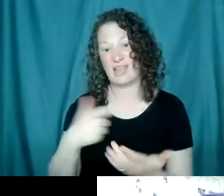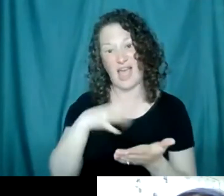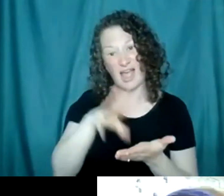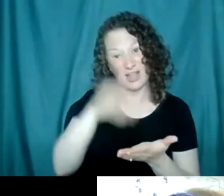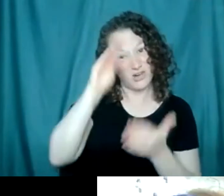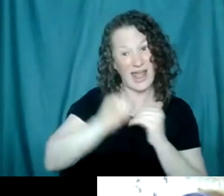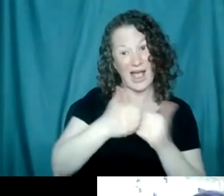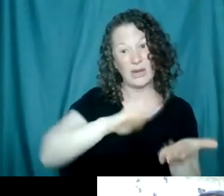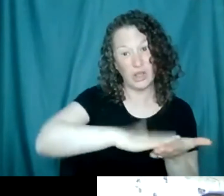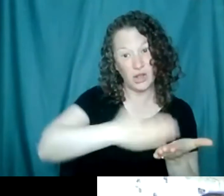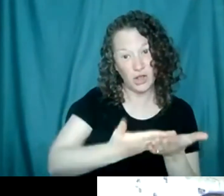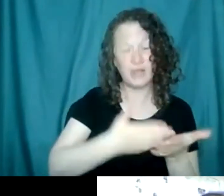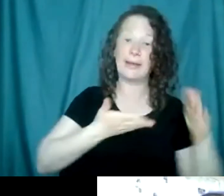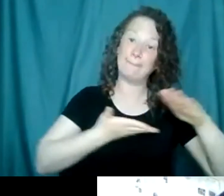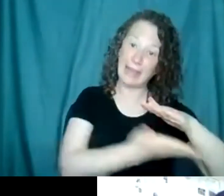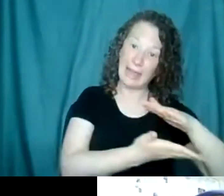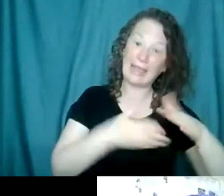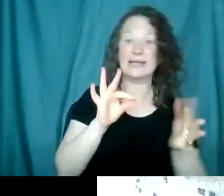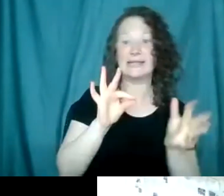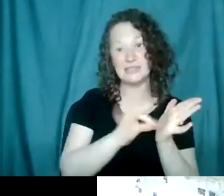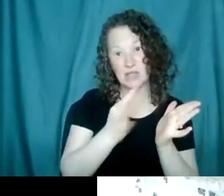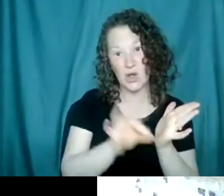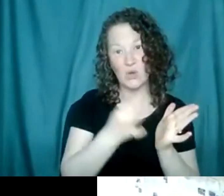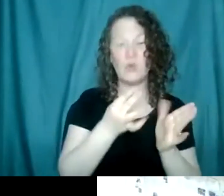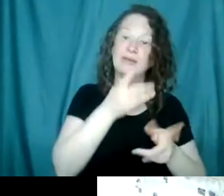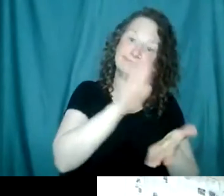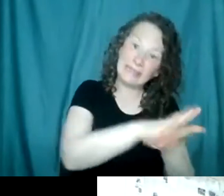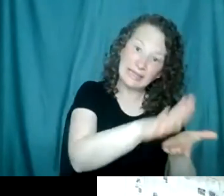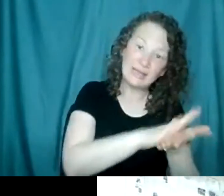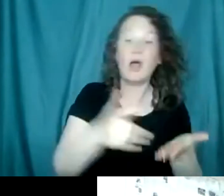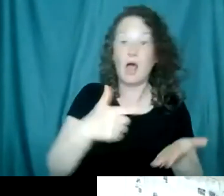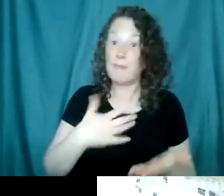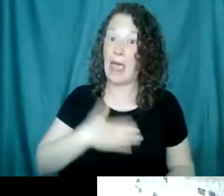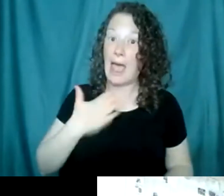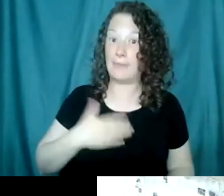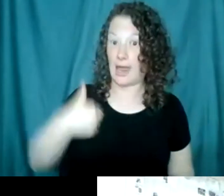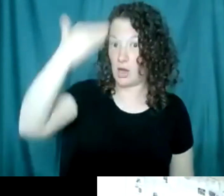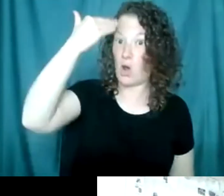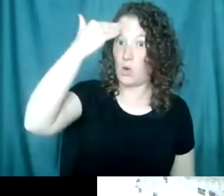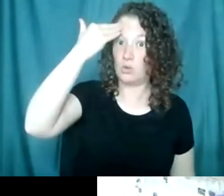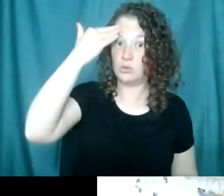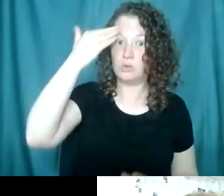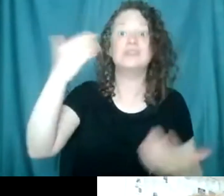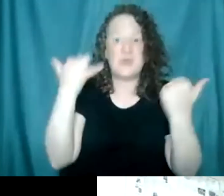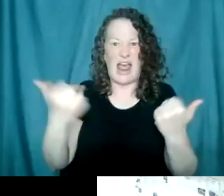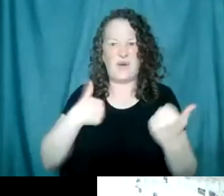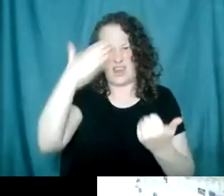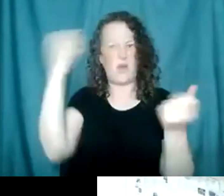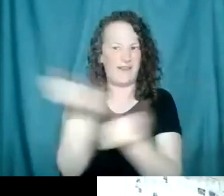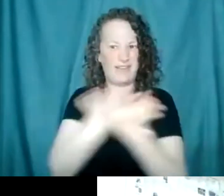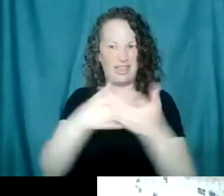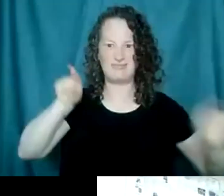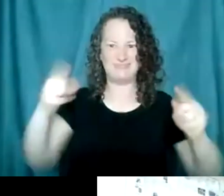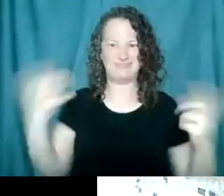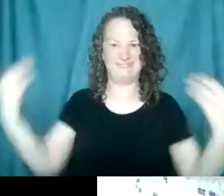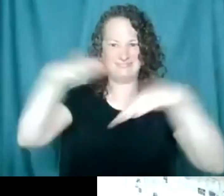and bake and sew and keep house and all of that, which I'm glad I know how to do, because now I know how to do everything. I can